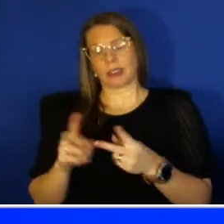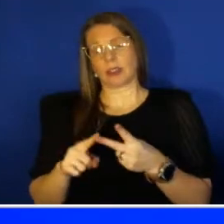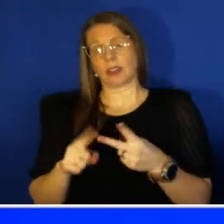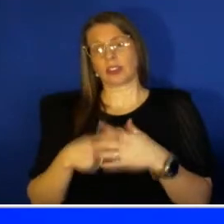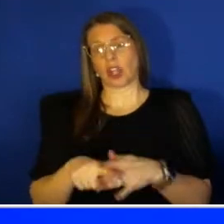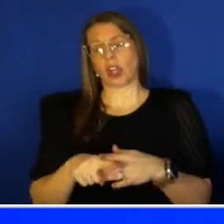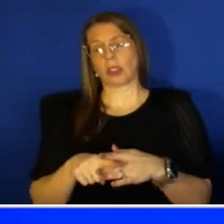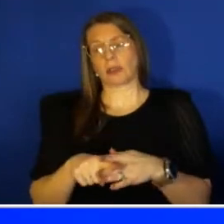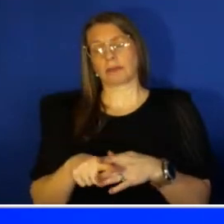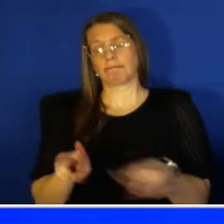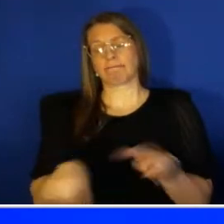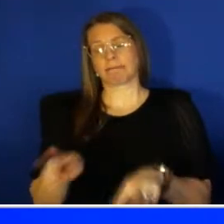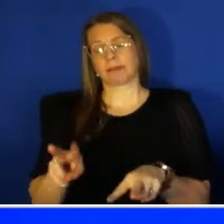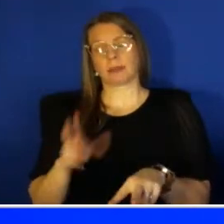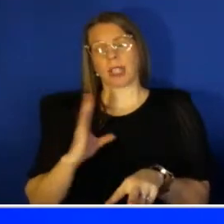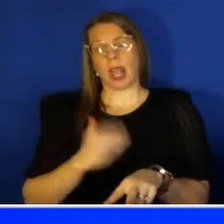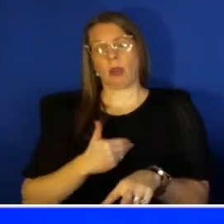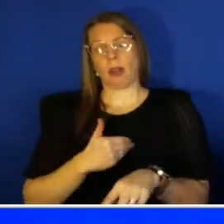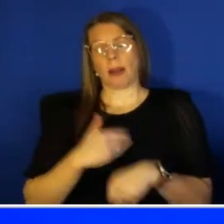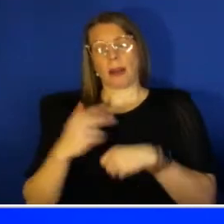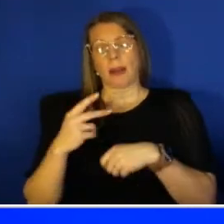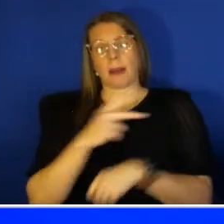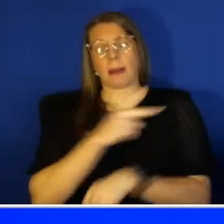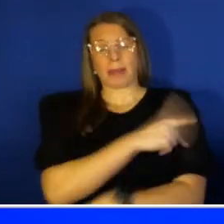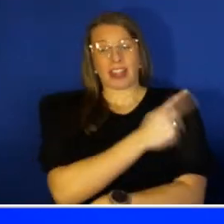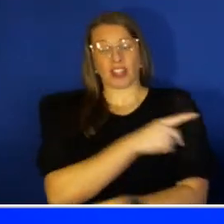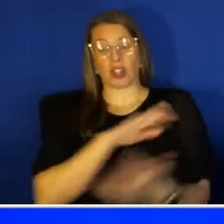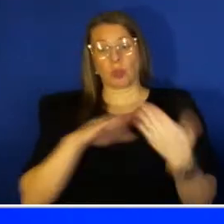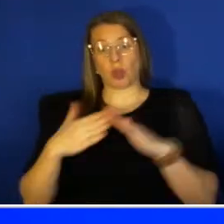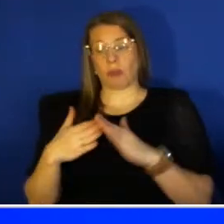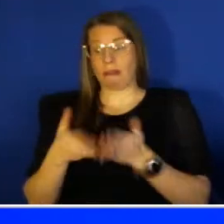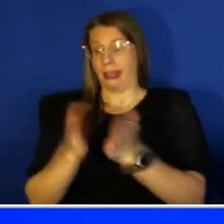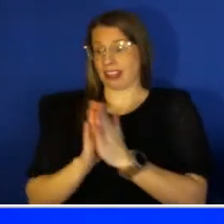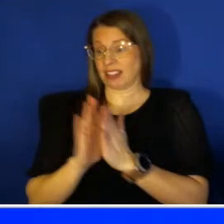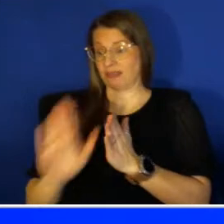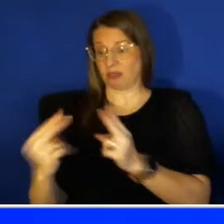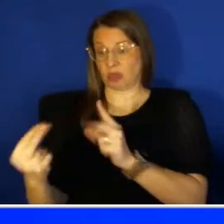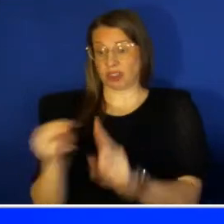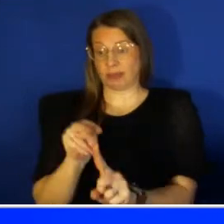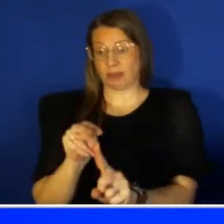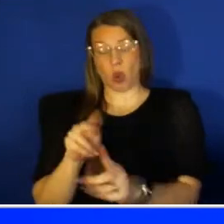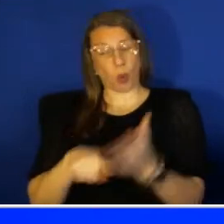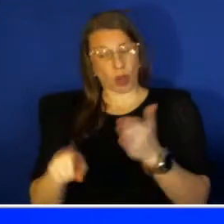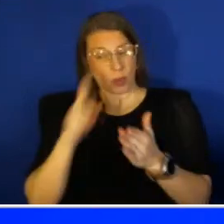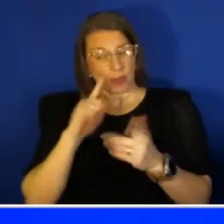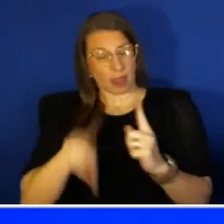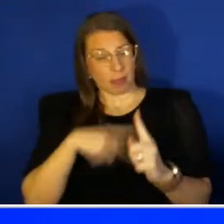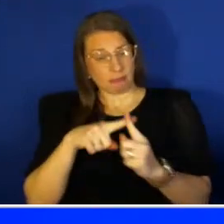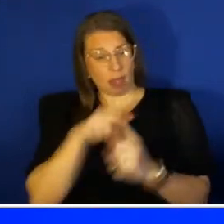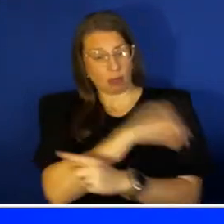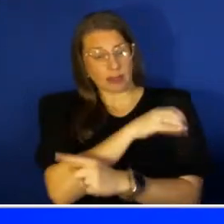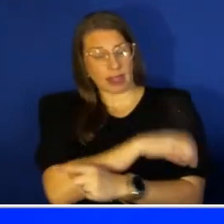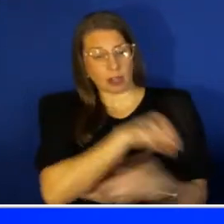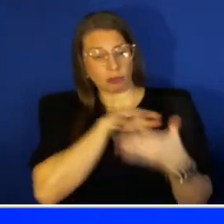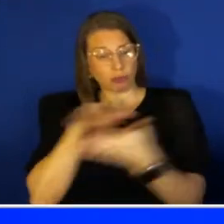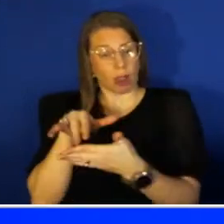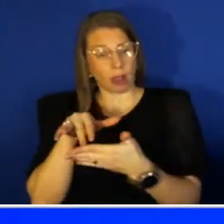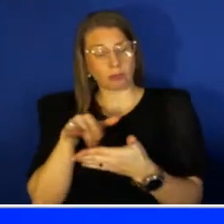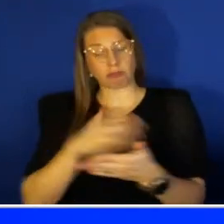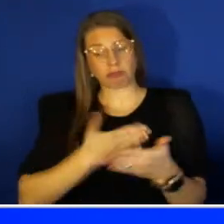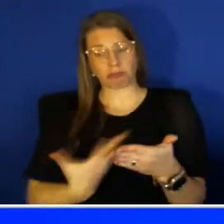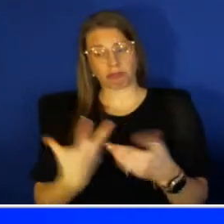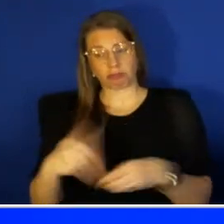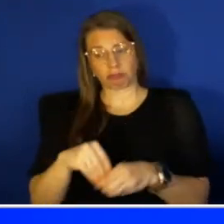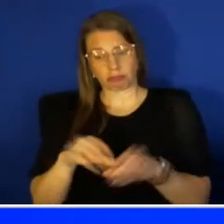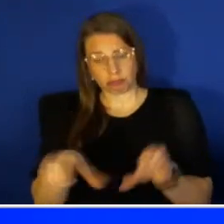our patient community and have been asking for their perception. What do they think about clinical trial, and are they willing to participate